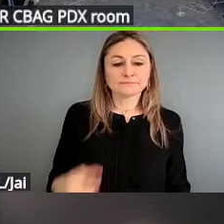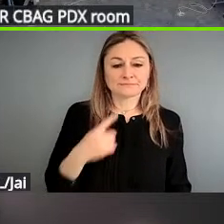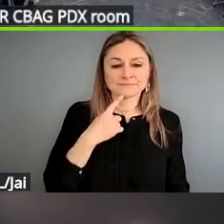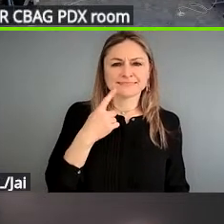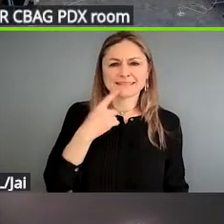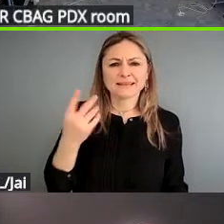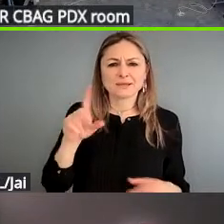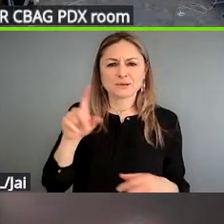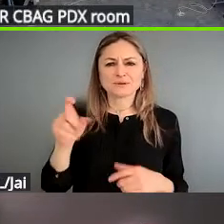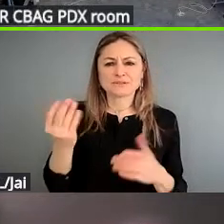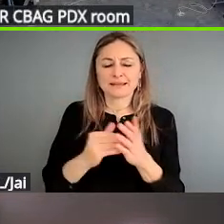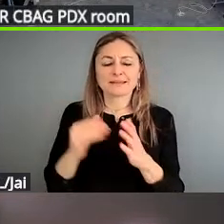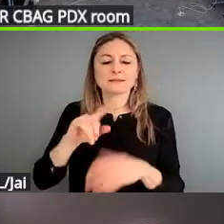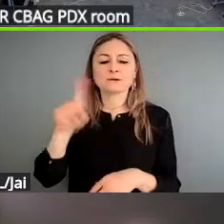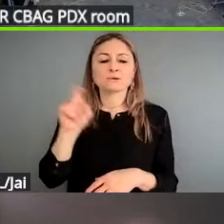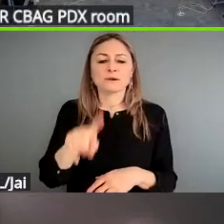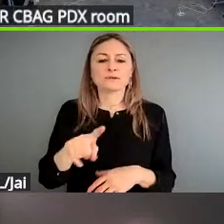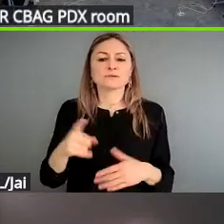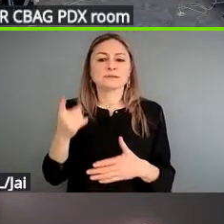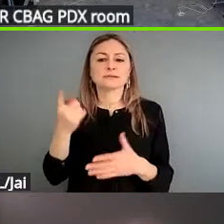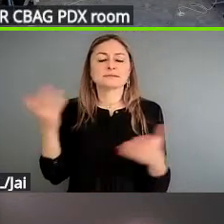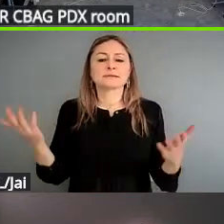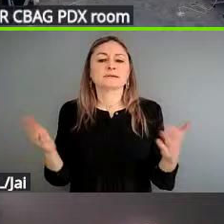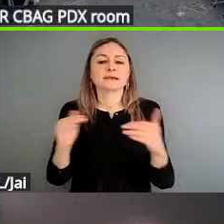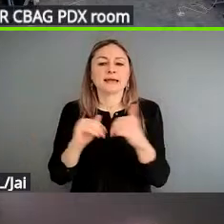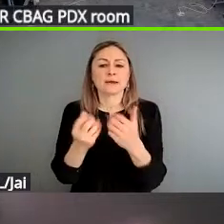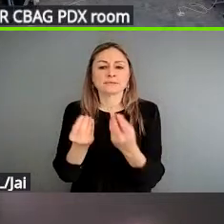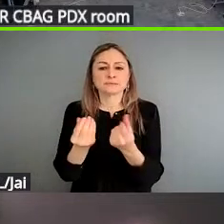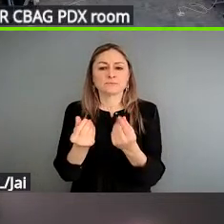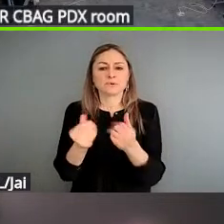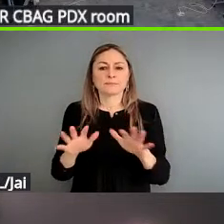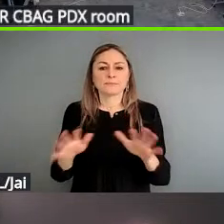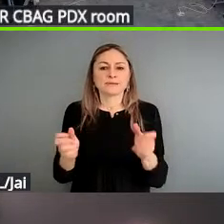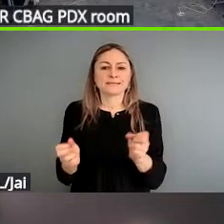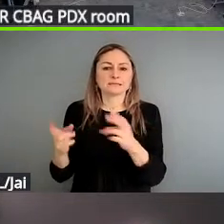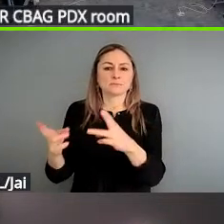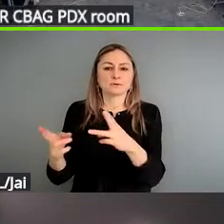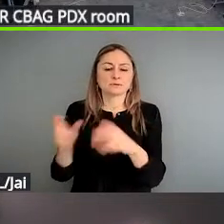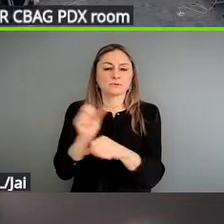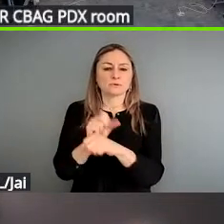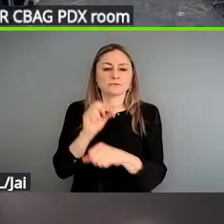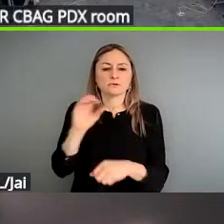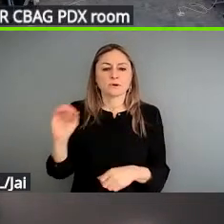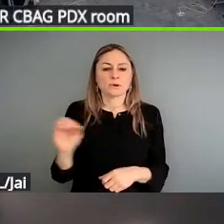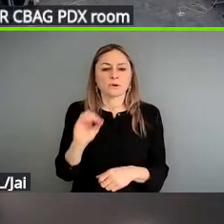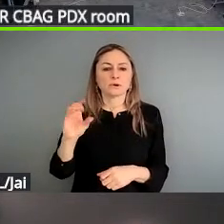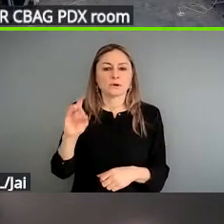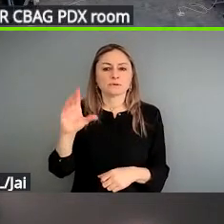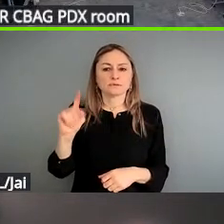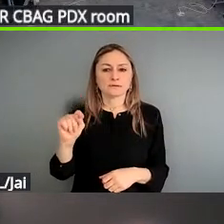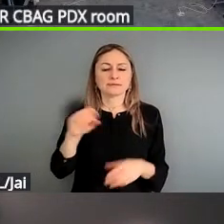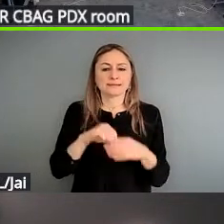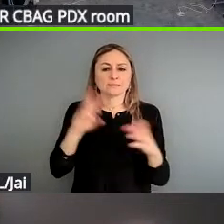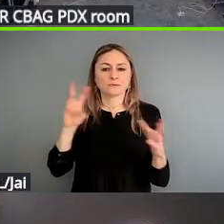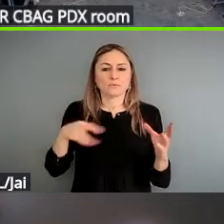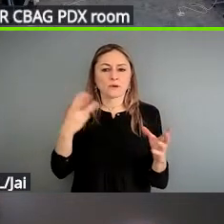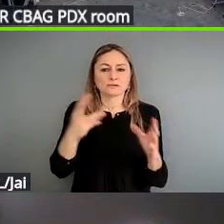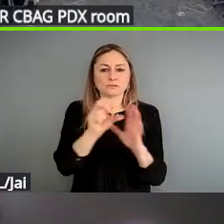Okay, so the question is, how does property disposal work for ODOT? Within WashDOT, Washington